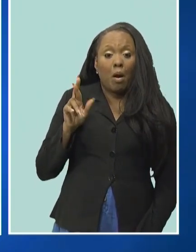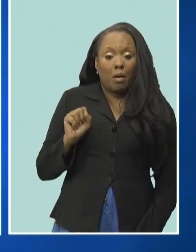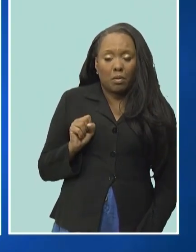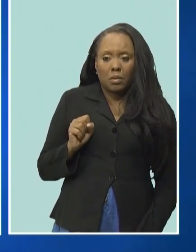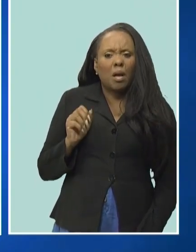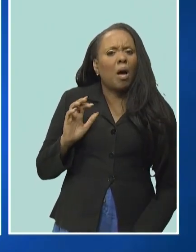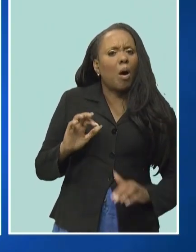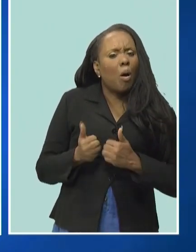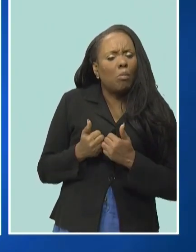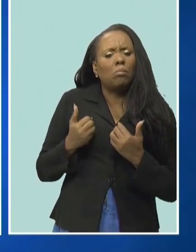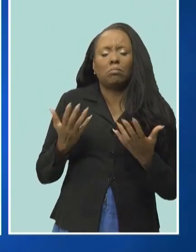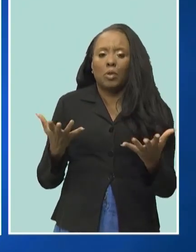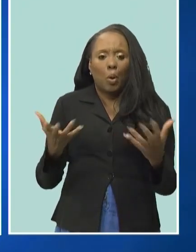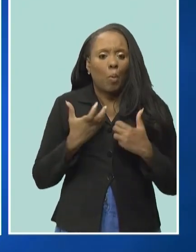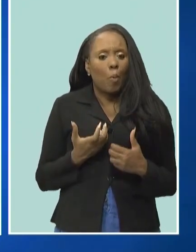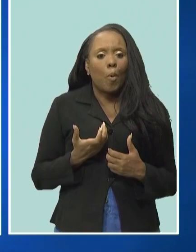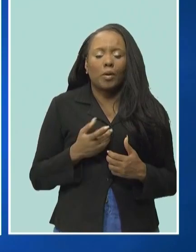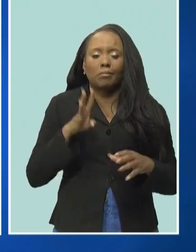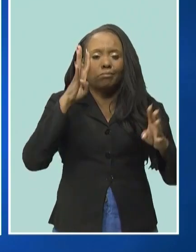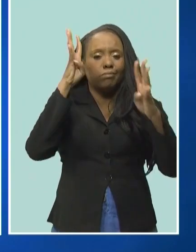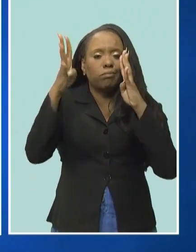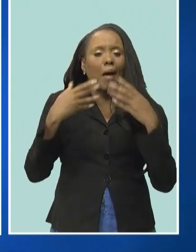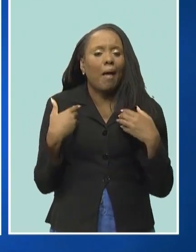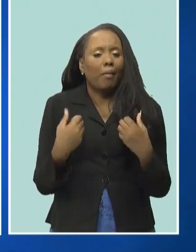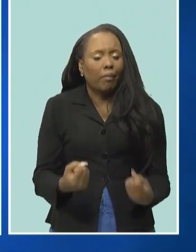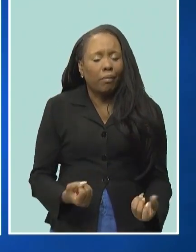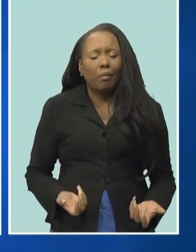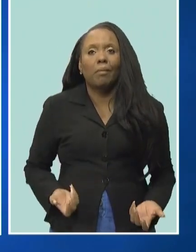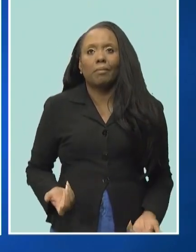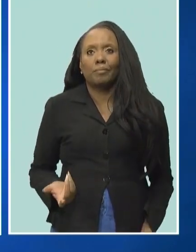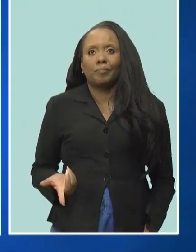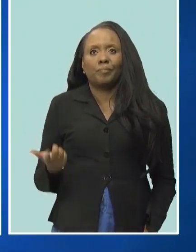selection of healthy treats. I was trying to do a healthy